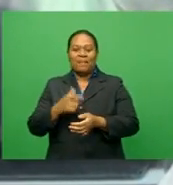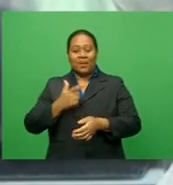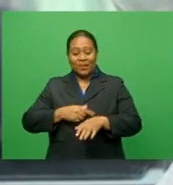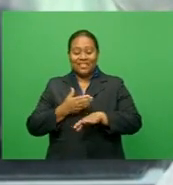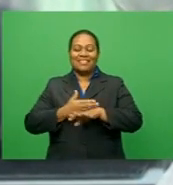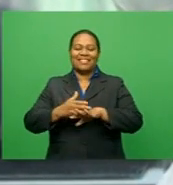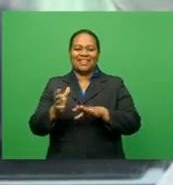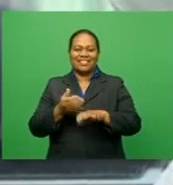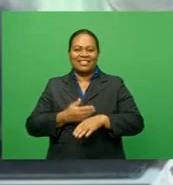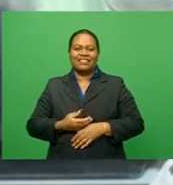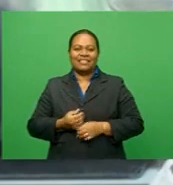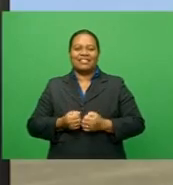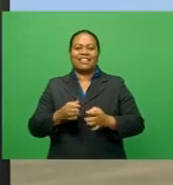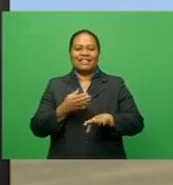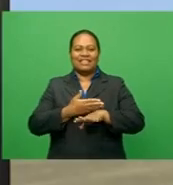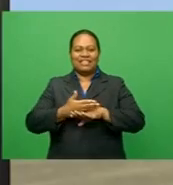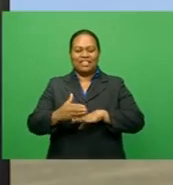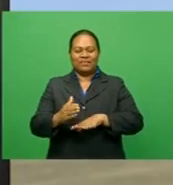season is just around the corner.